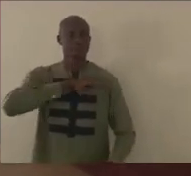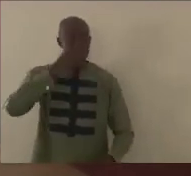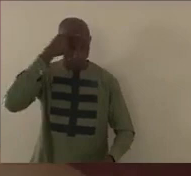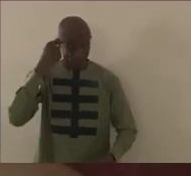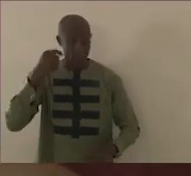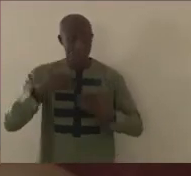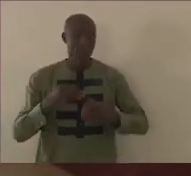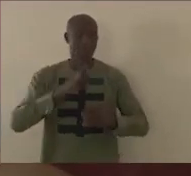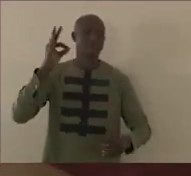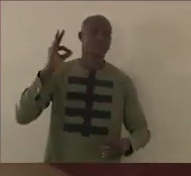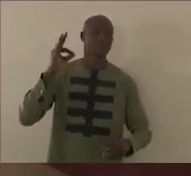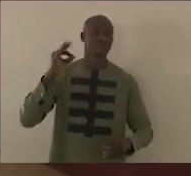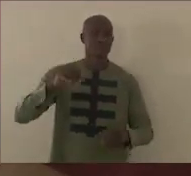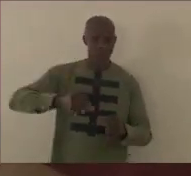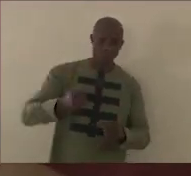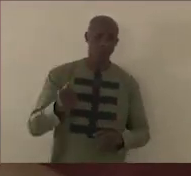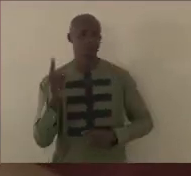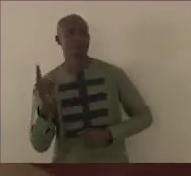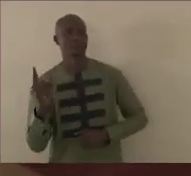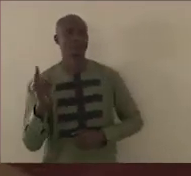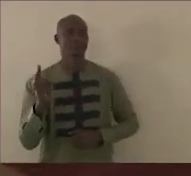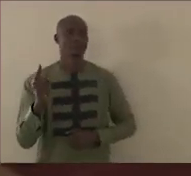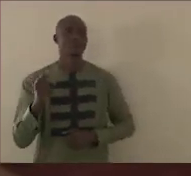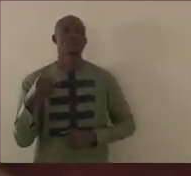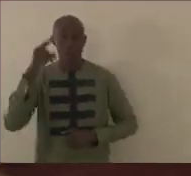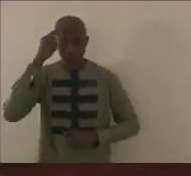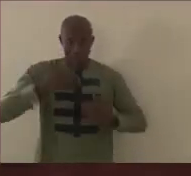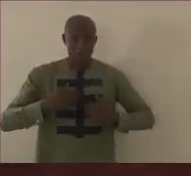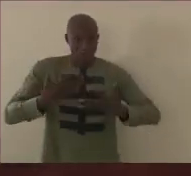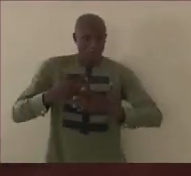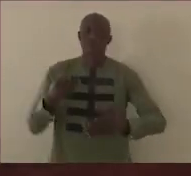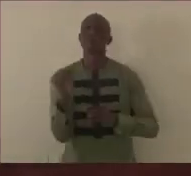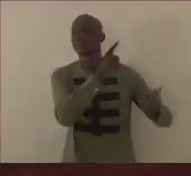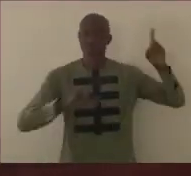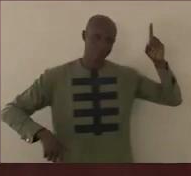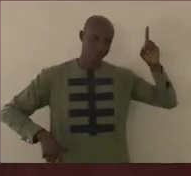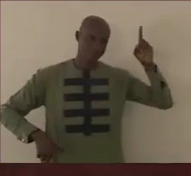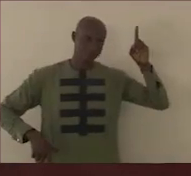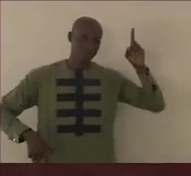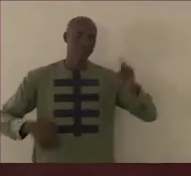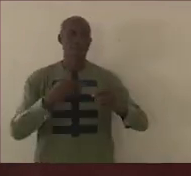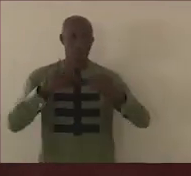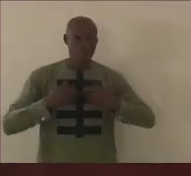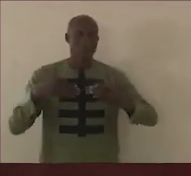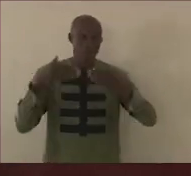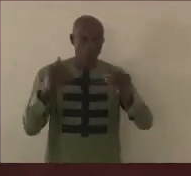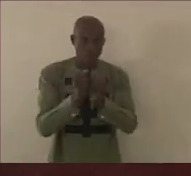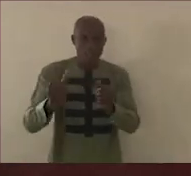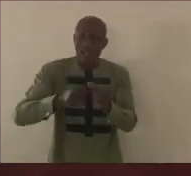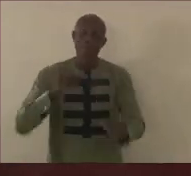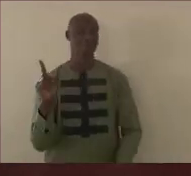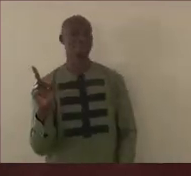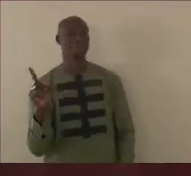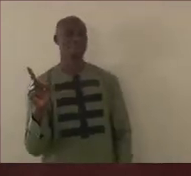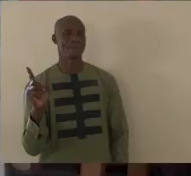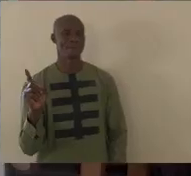spirit of might. And then one fundamental quality is that he has the fear of the Lord. He deals with equity with everyone. He has